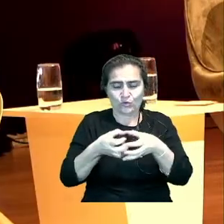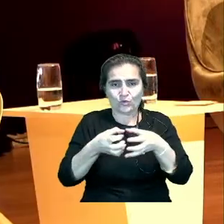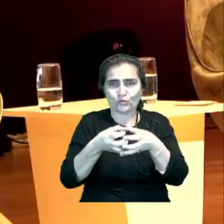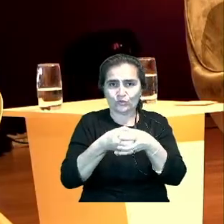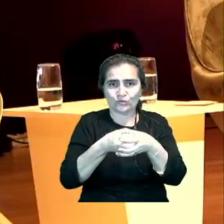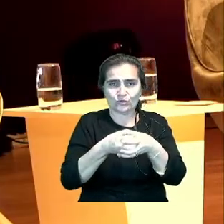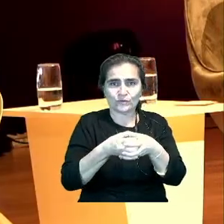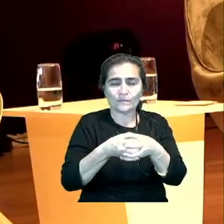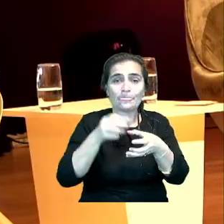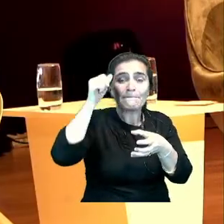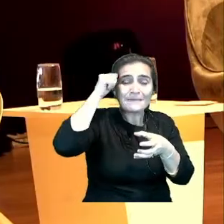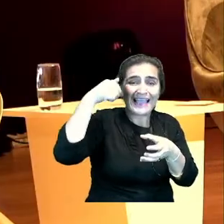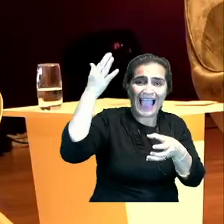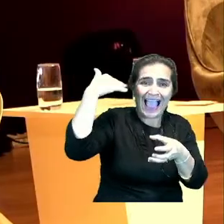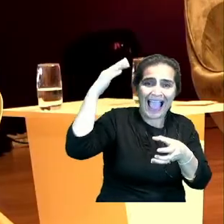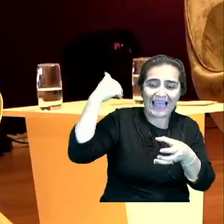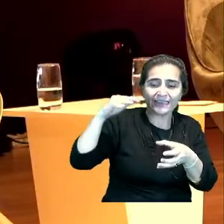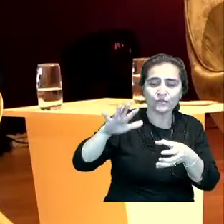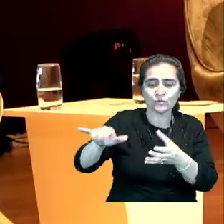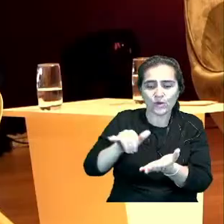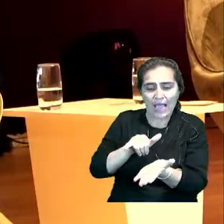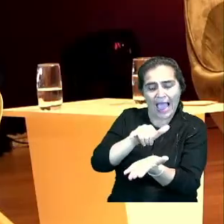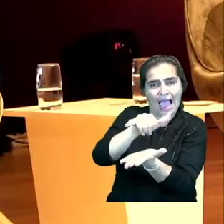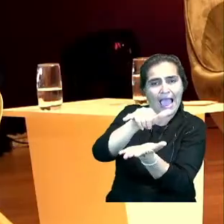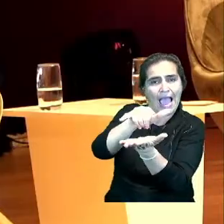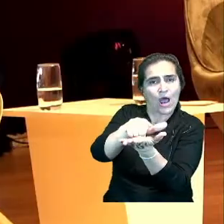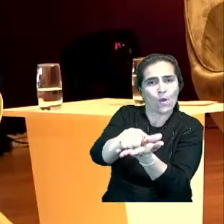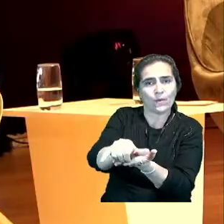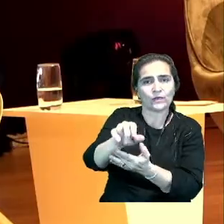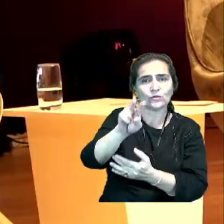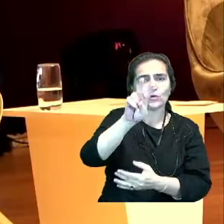were organized around the airport of Nuki.